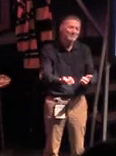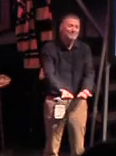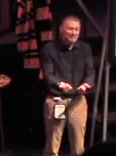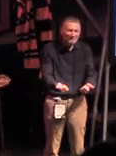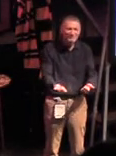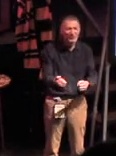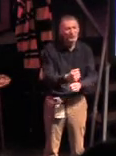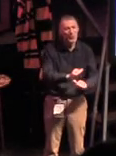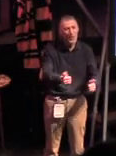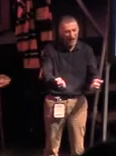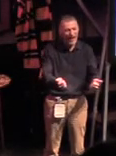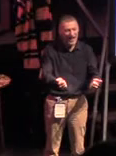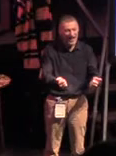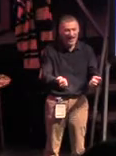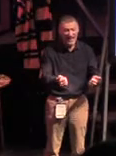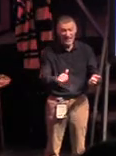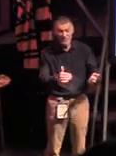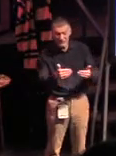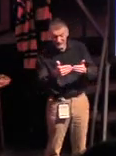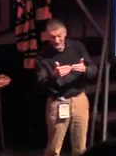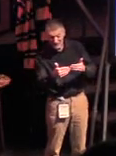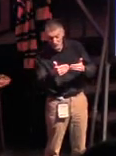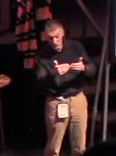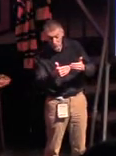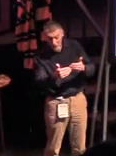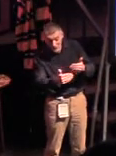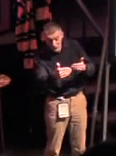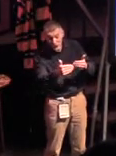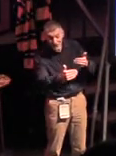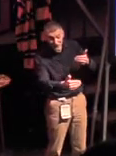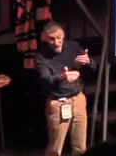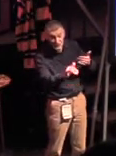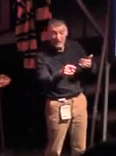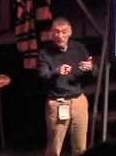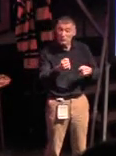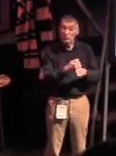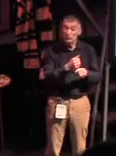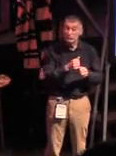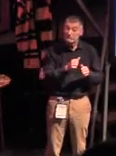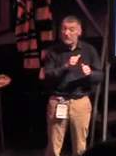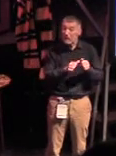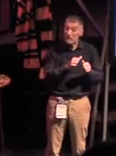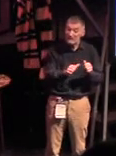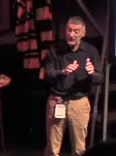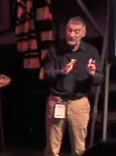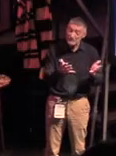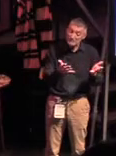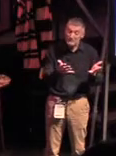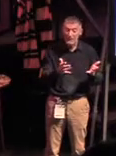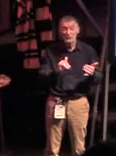actually, not in such distant future, fare better. Sometimes nations and